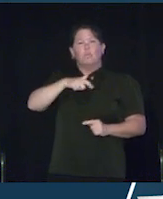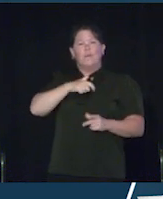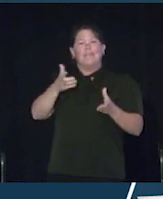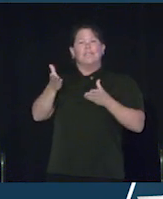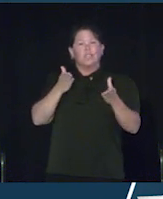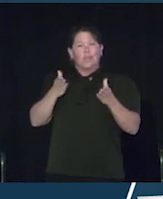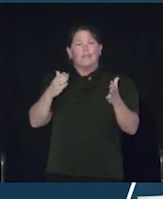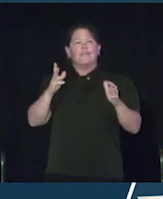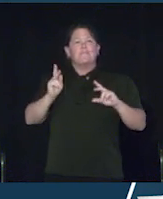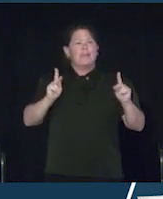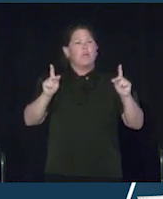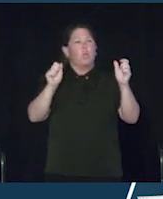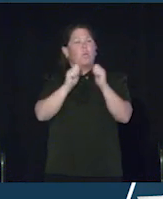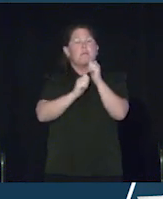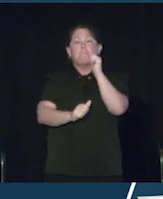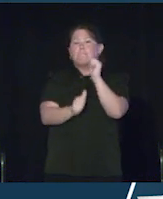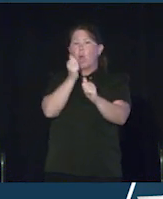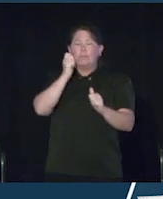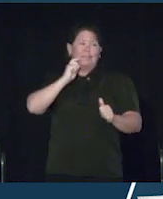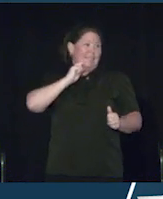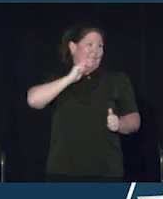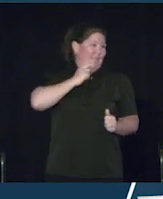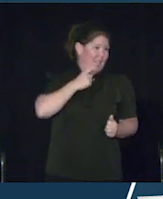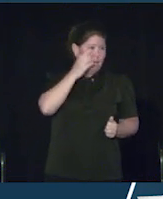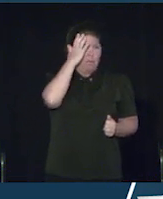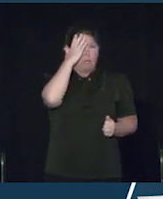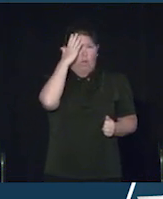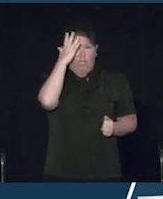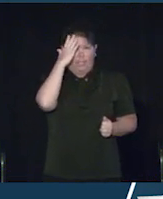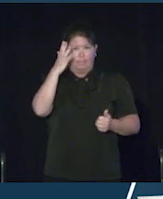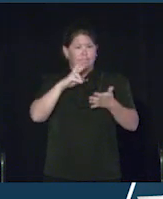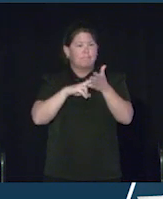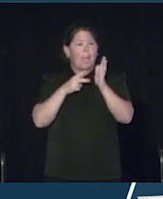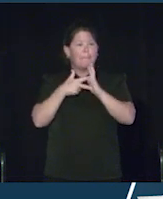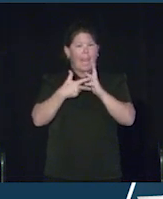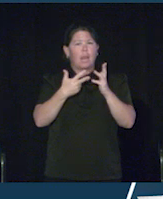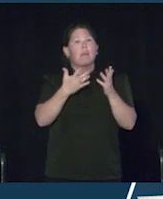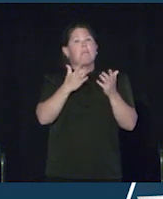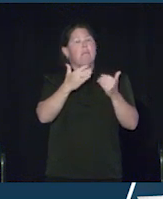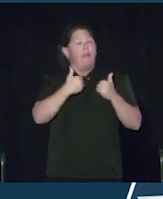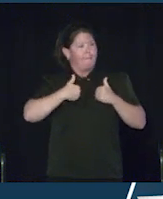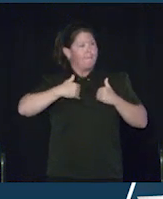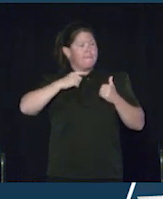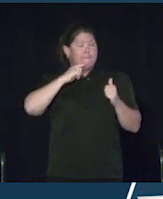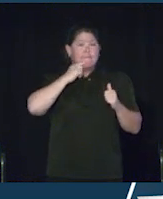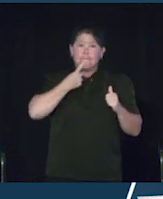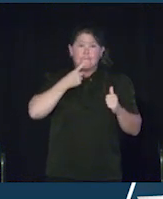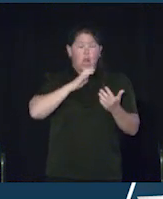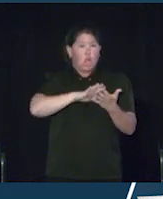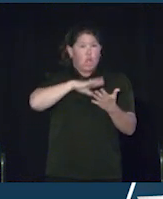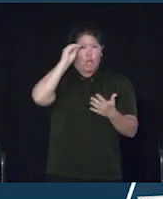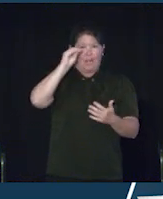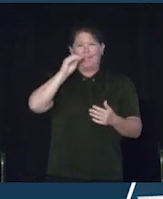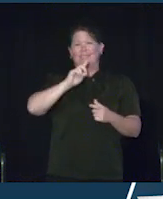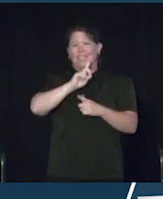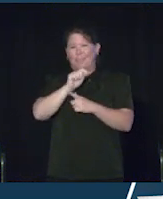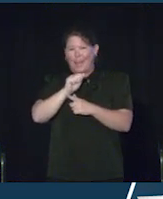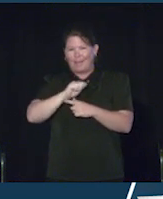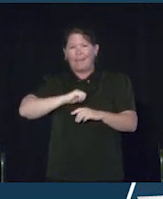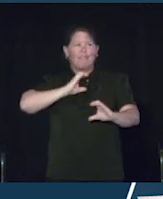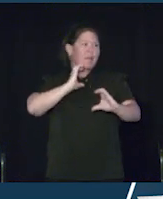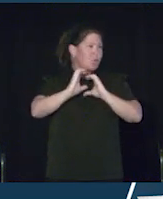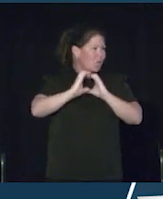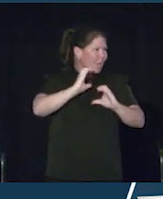of autism, meaning that they have severe forms of learning disabilities, communication disorders, or